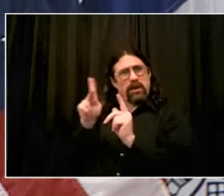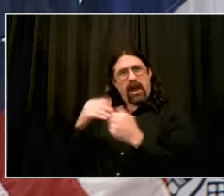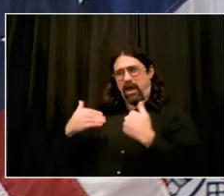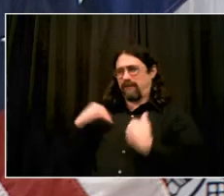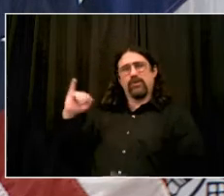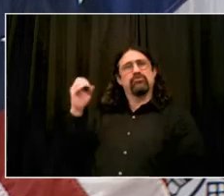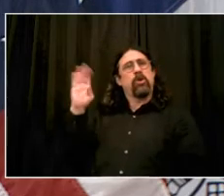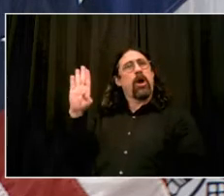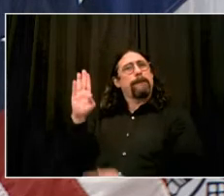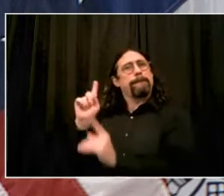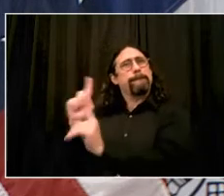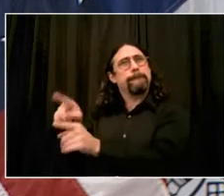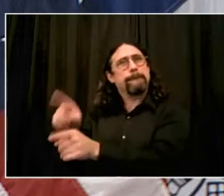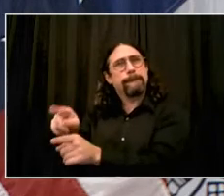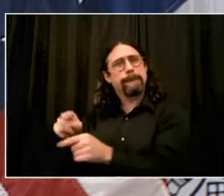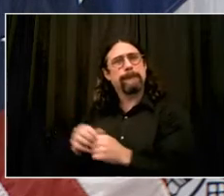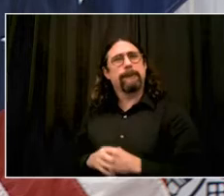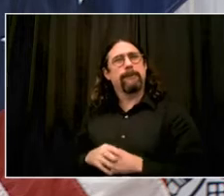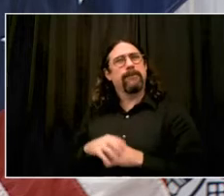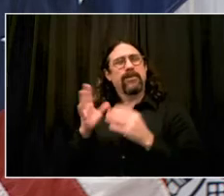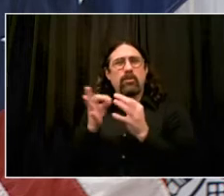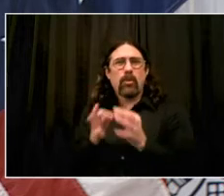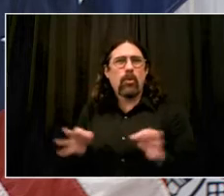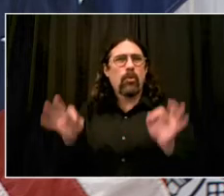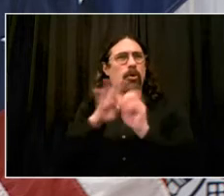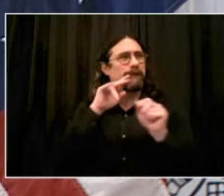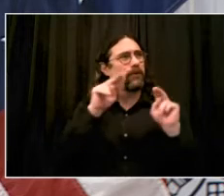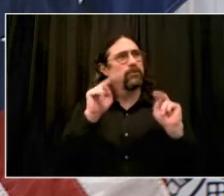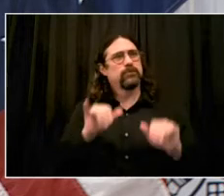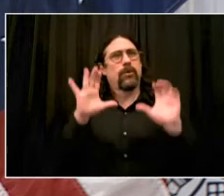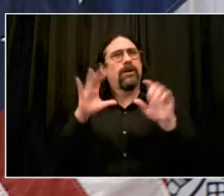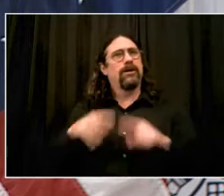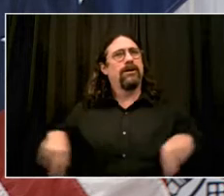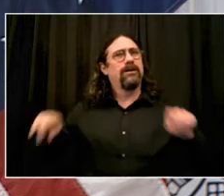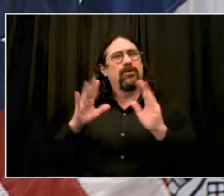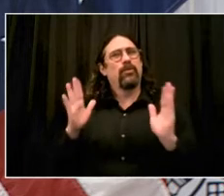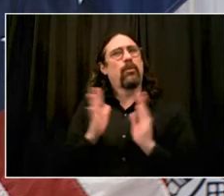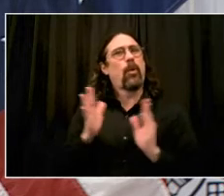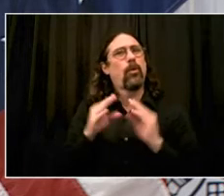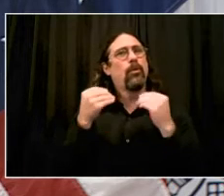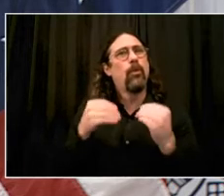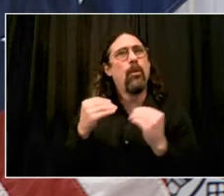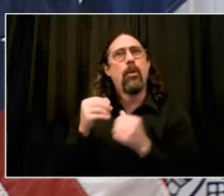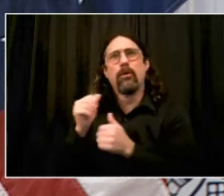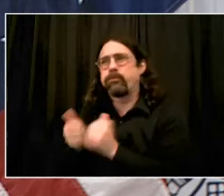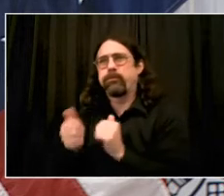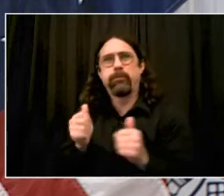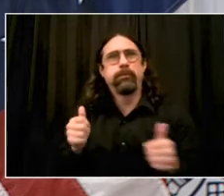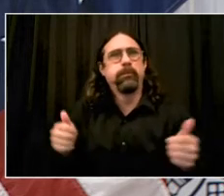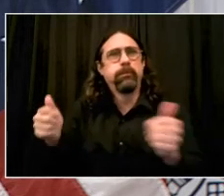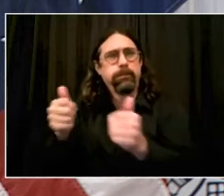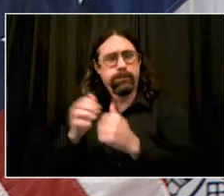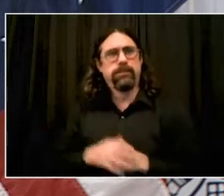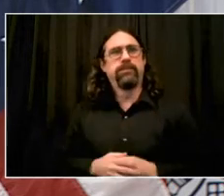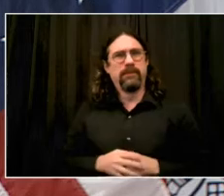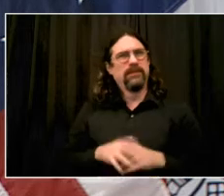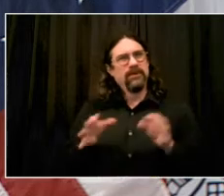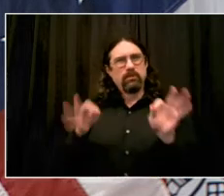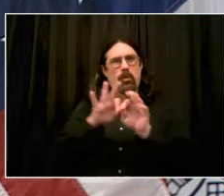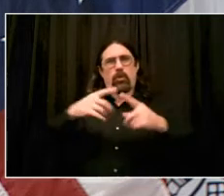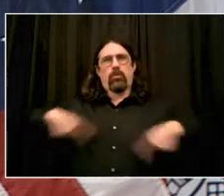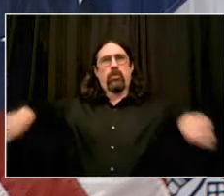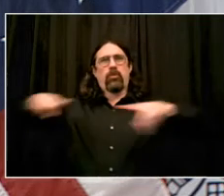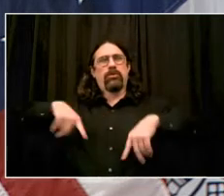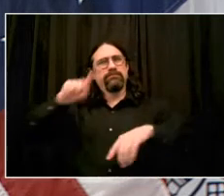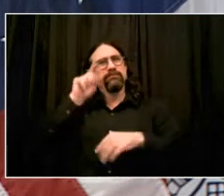now, we're focused on how we can help save these stores in this moment and help them through to the time we